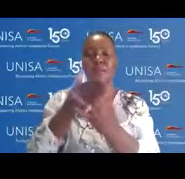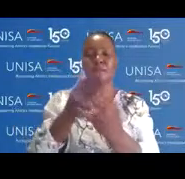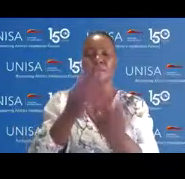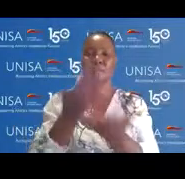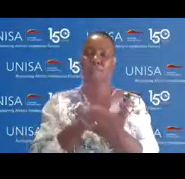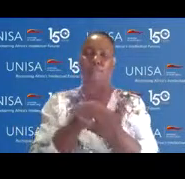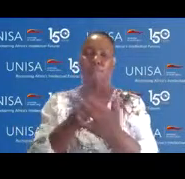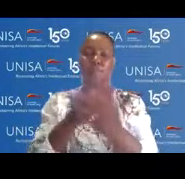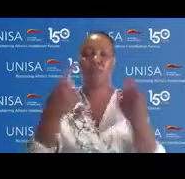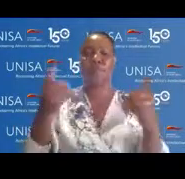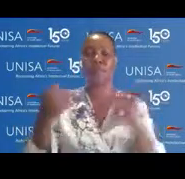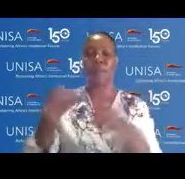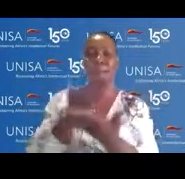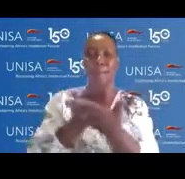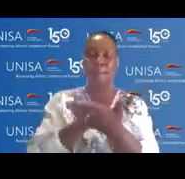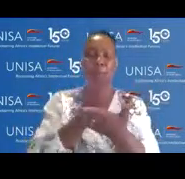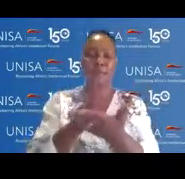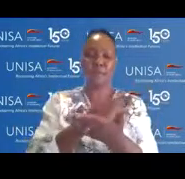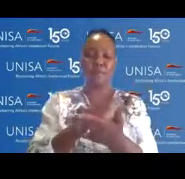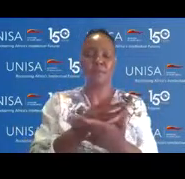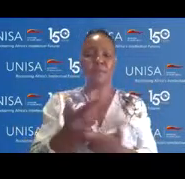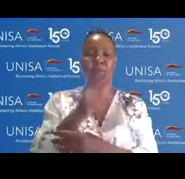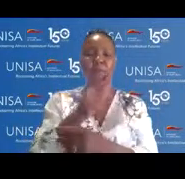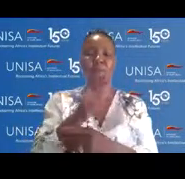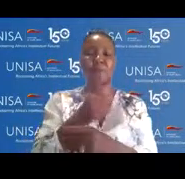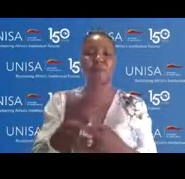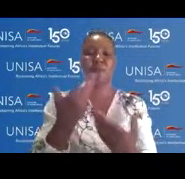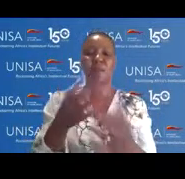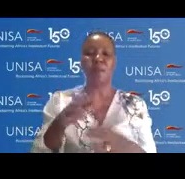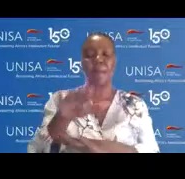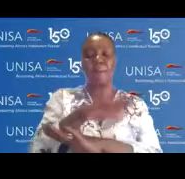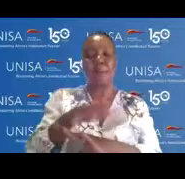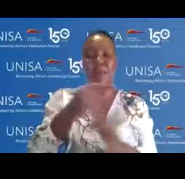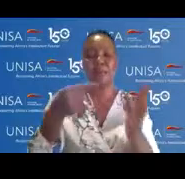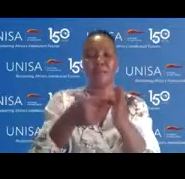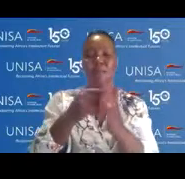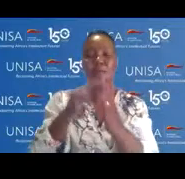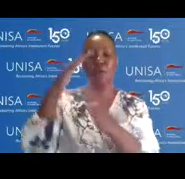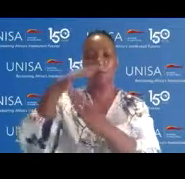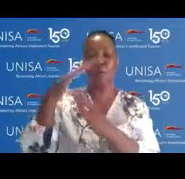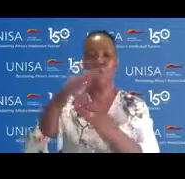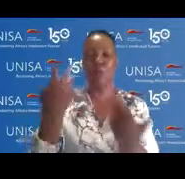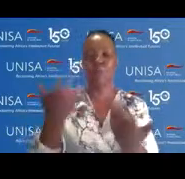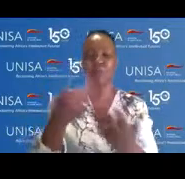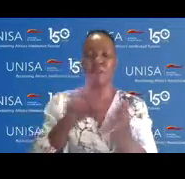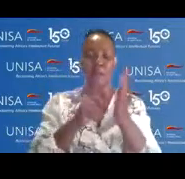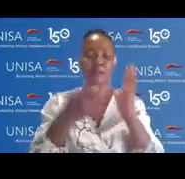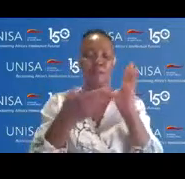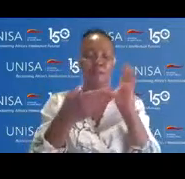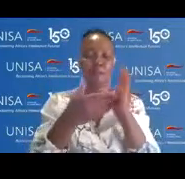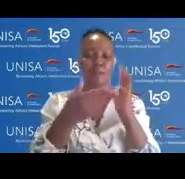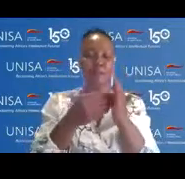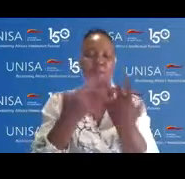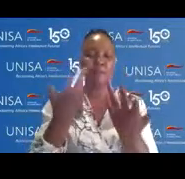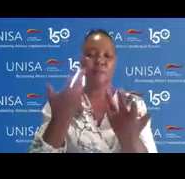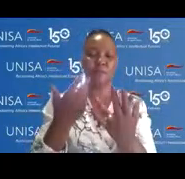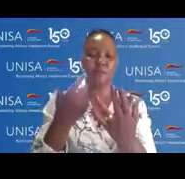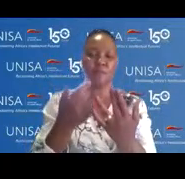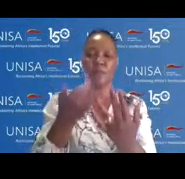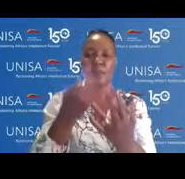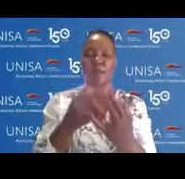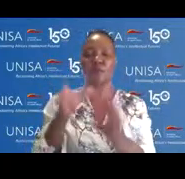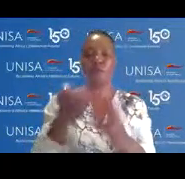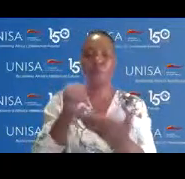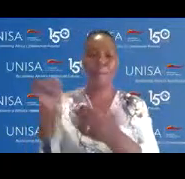pages. So slug is this one basically here at the top. So if you click on site, for instance, it will take you back